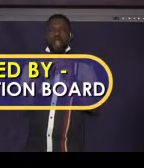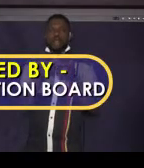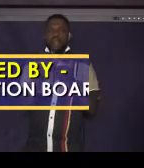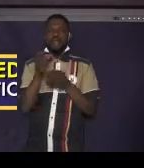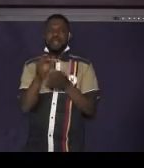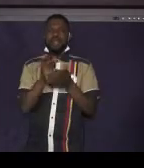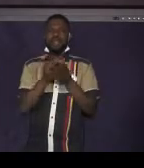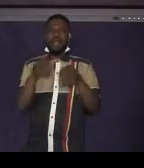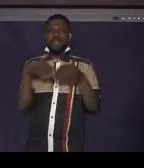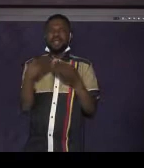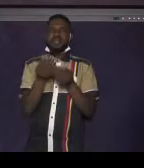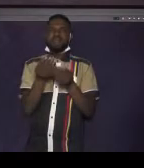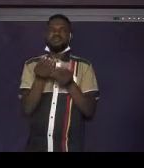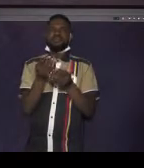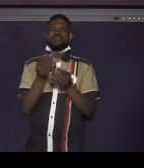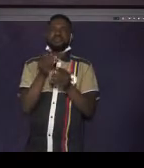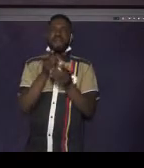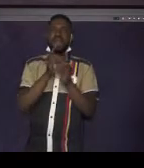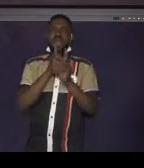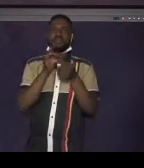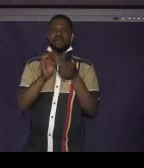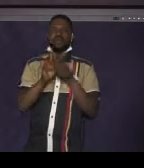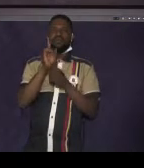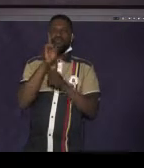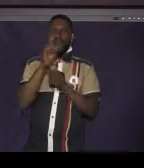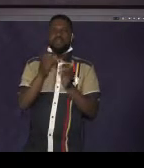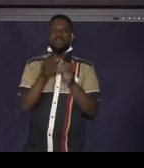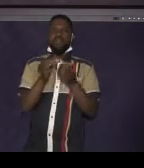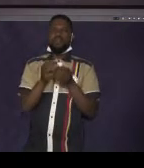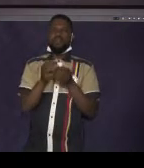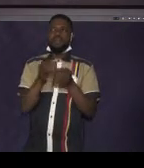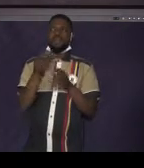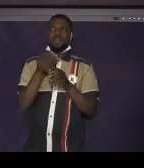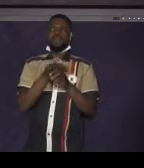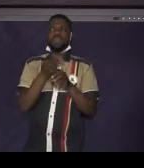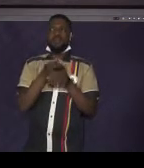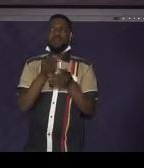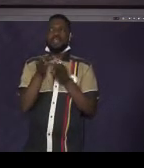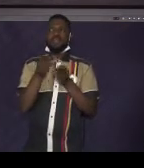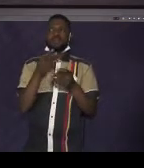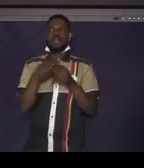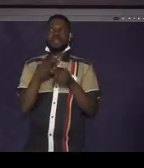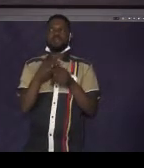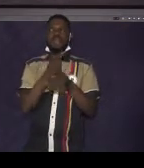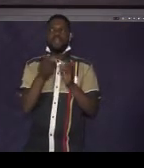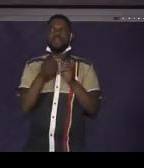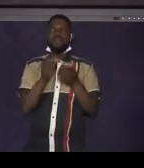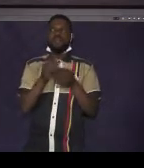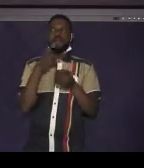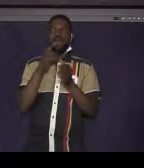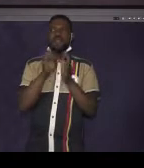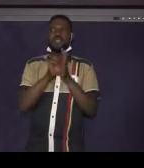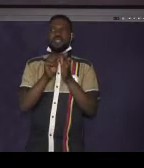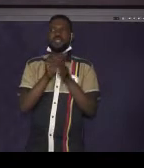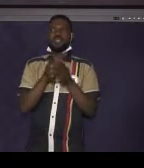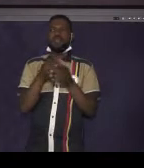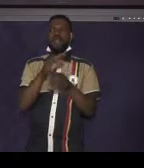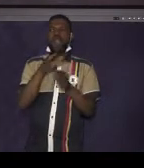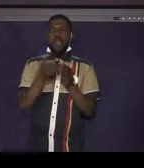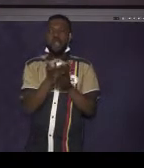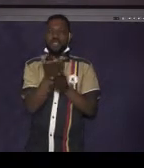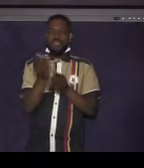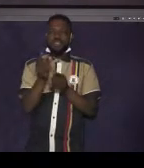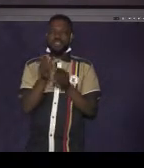that gives rise to a particular number. I'll take that again. A mathematical expression names a number. For example, all